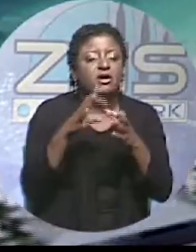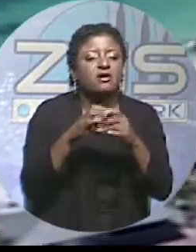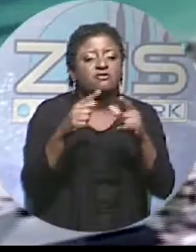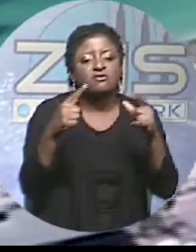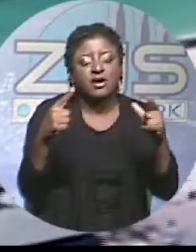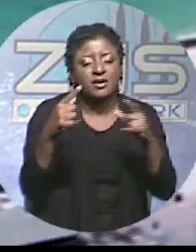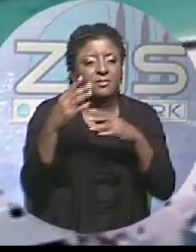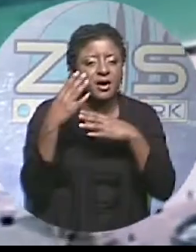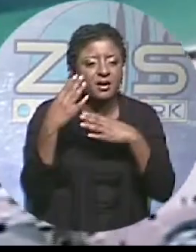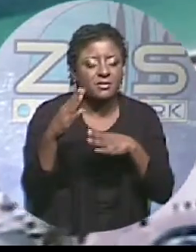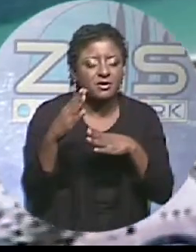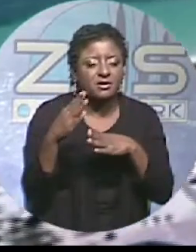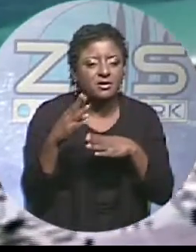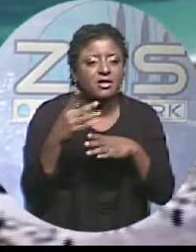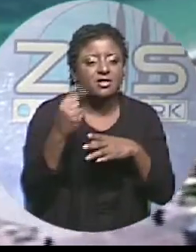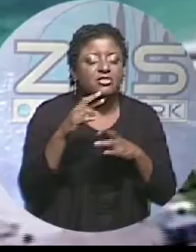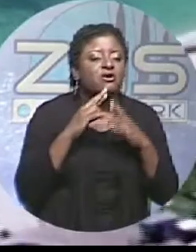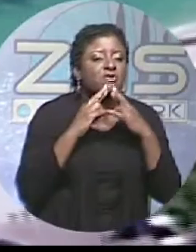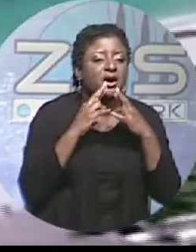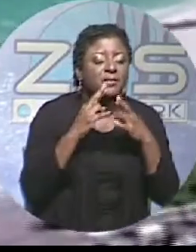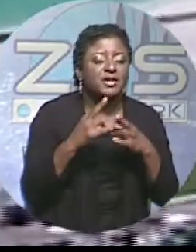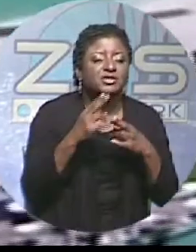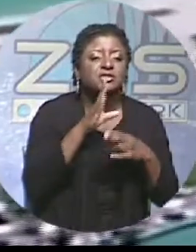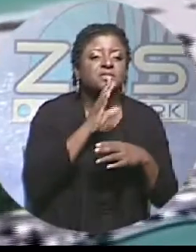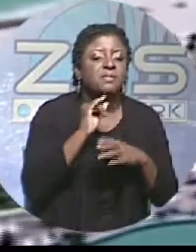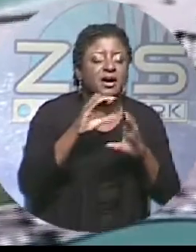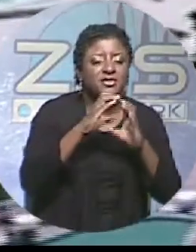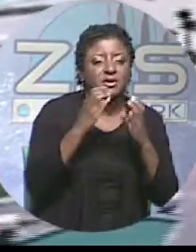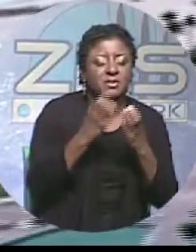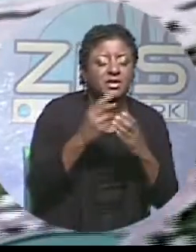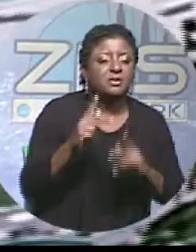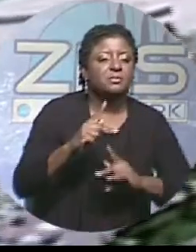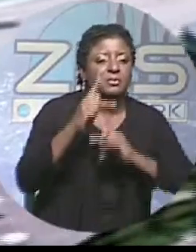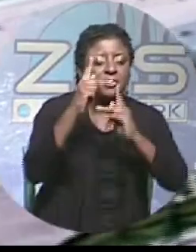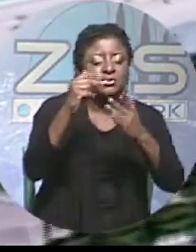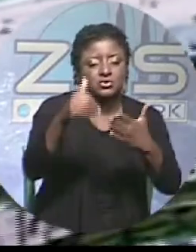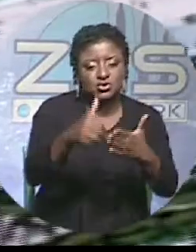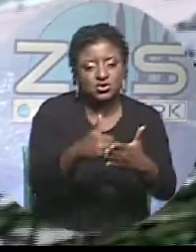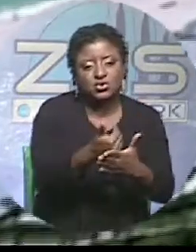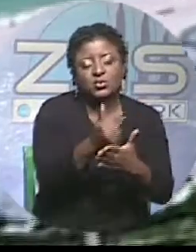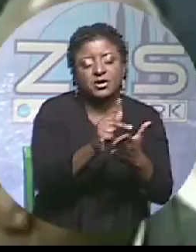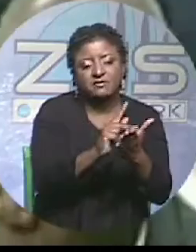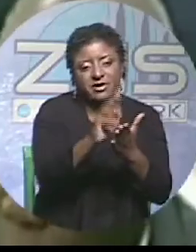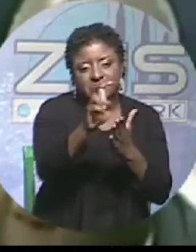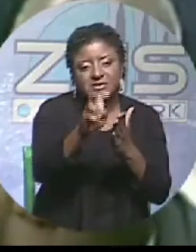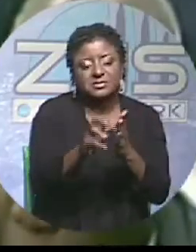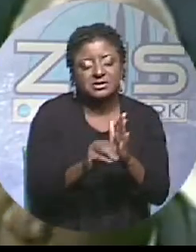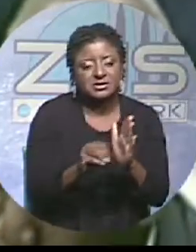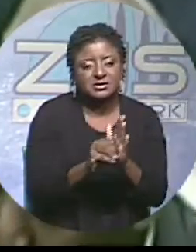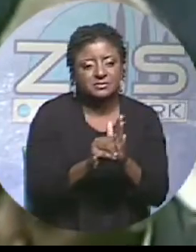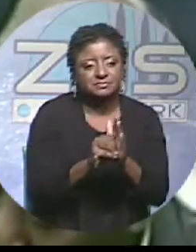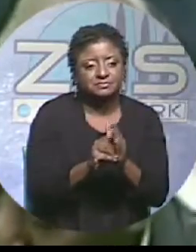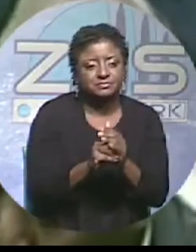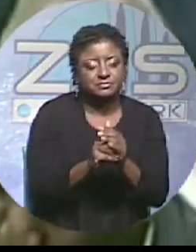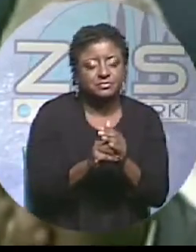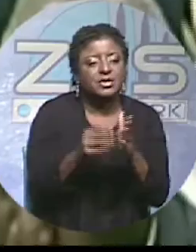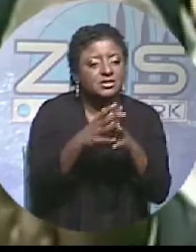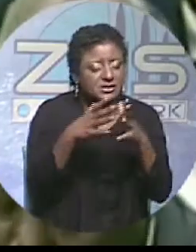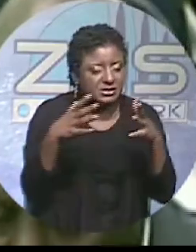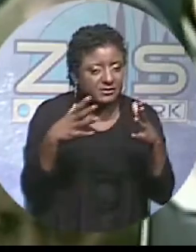the far-reaching recommendations by the committee would promote new investments. That significant